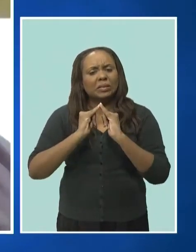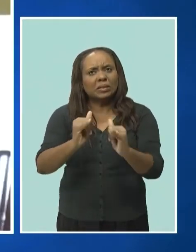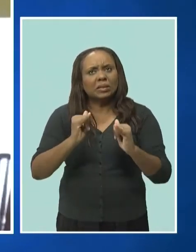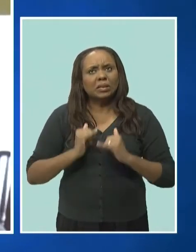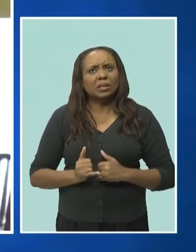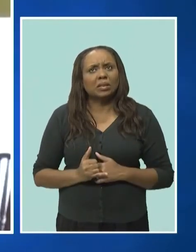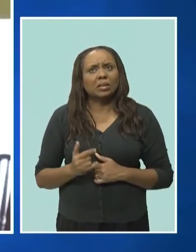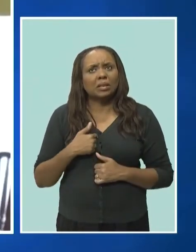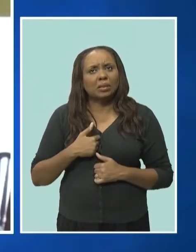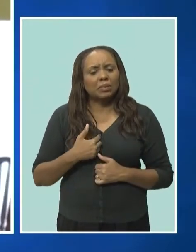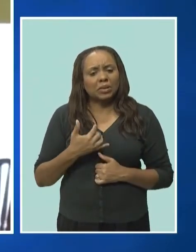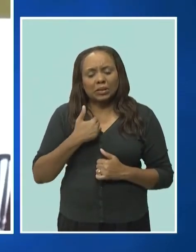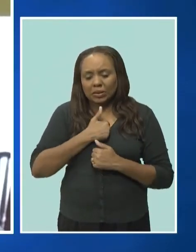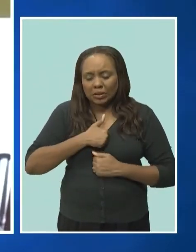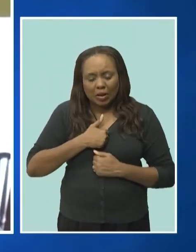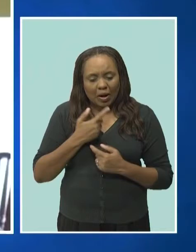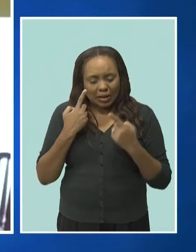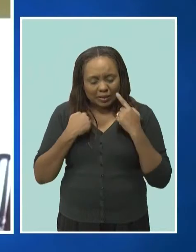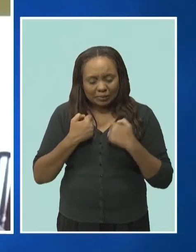so sorry.